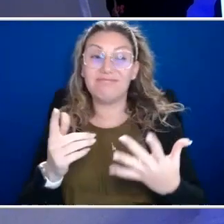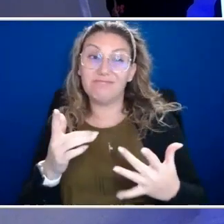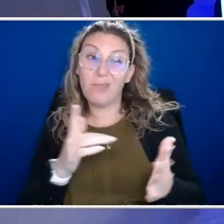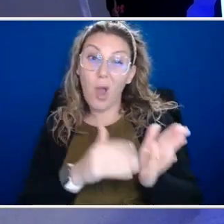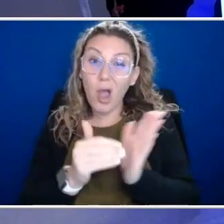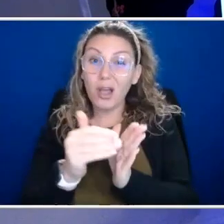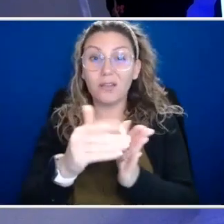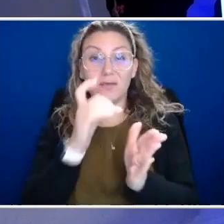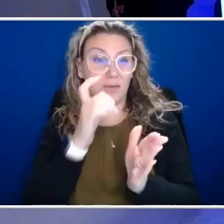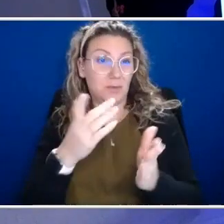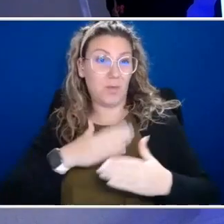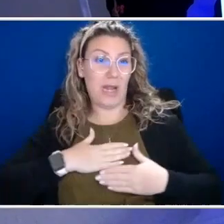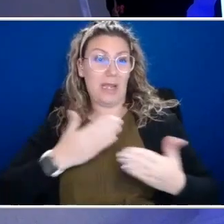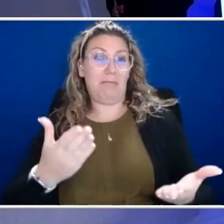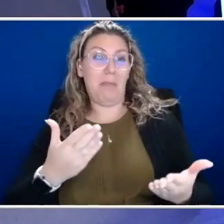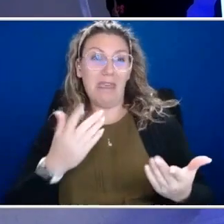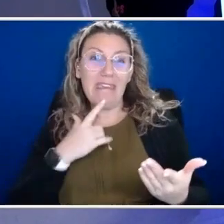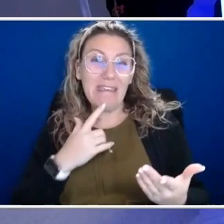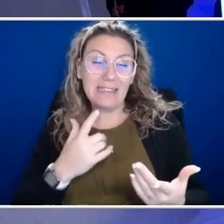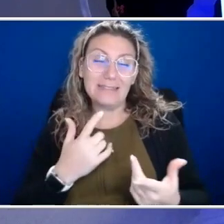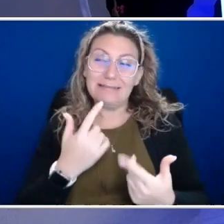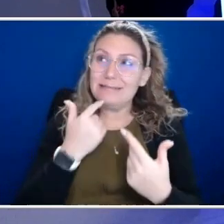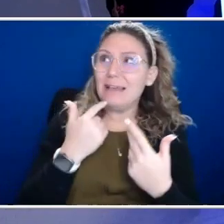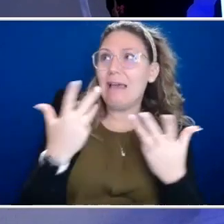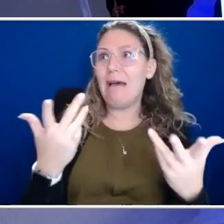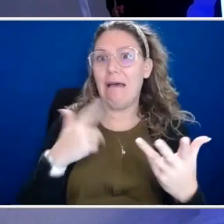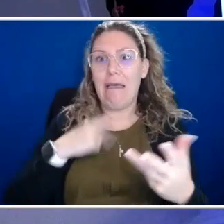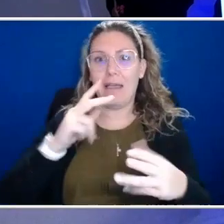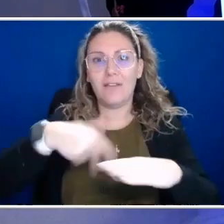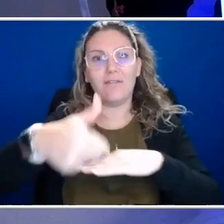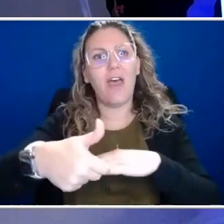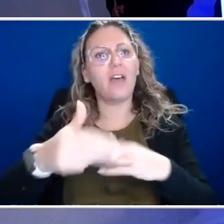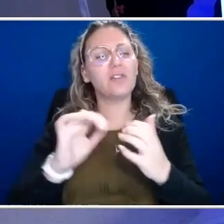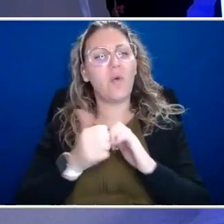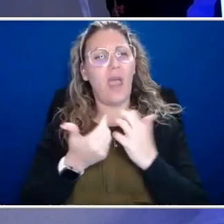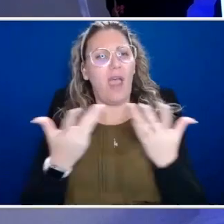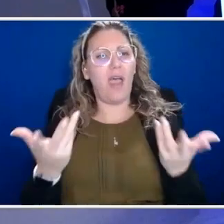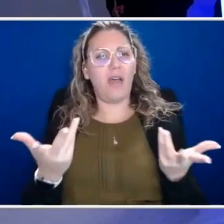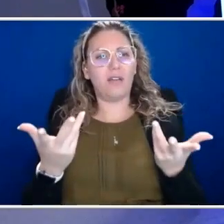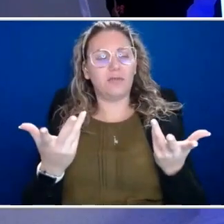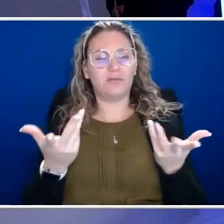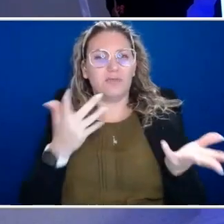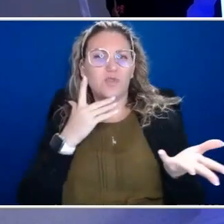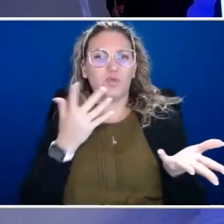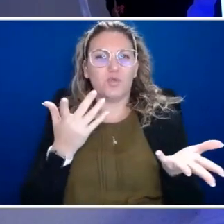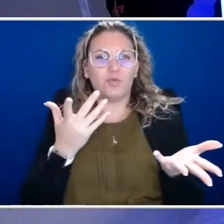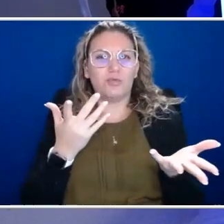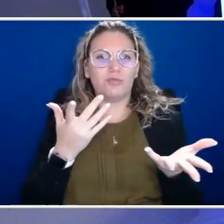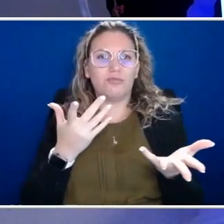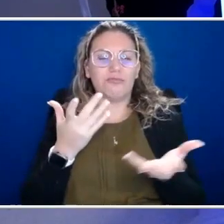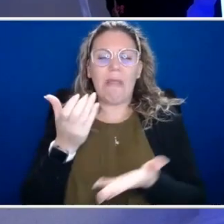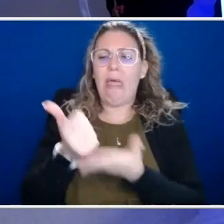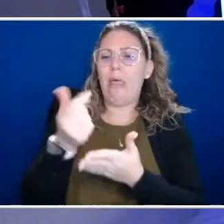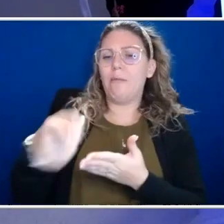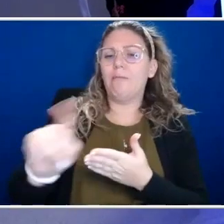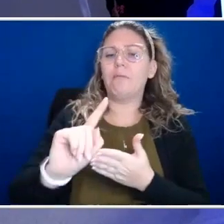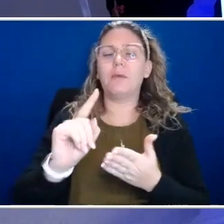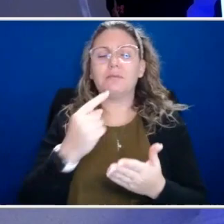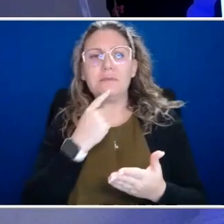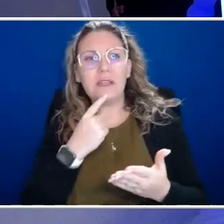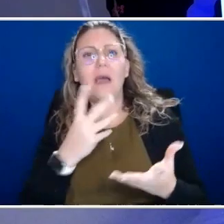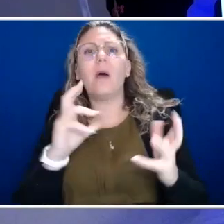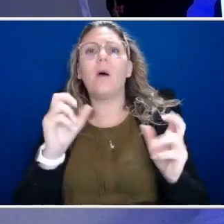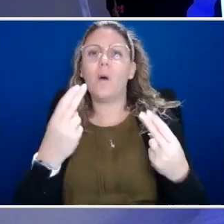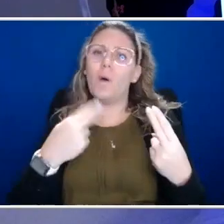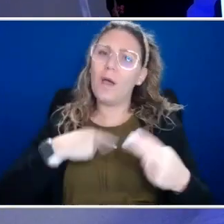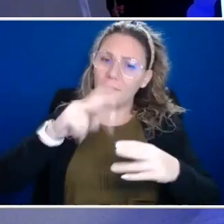kind of open that conversation up to make sure that they feel comfortable sharing with their caretakers or just their children that pop in to say hi that they fell today and that